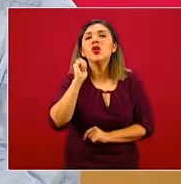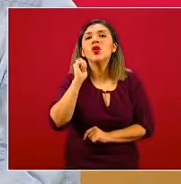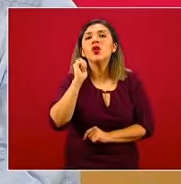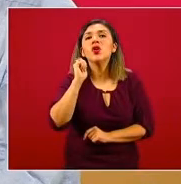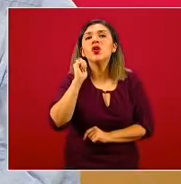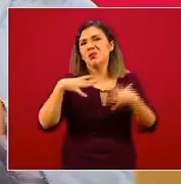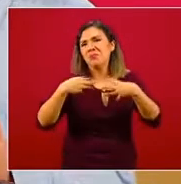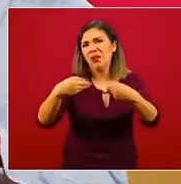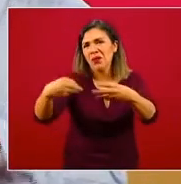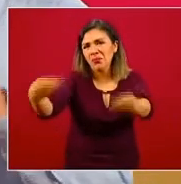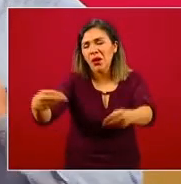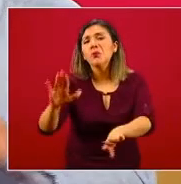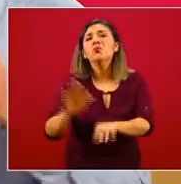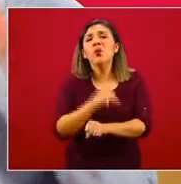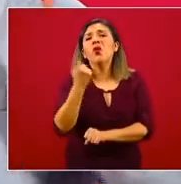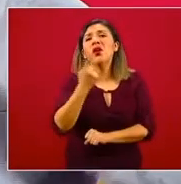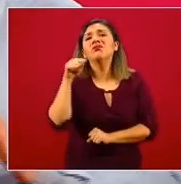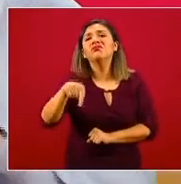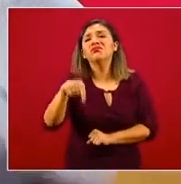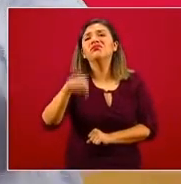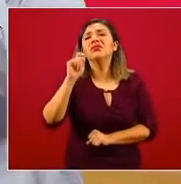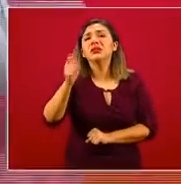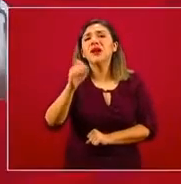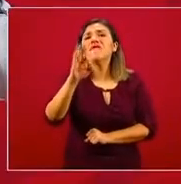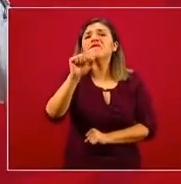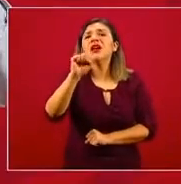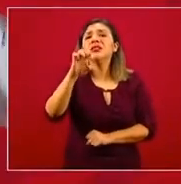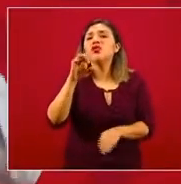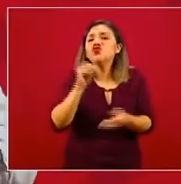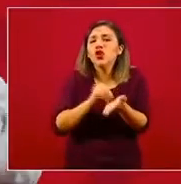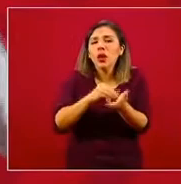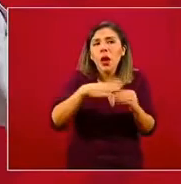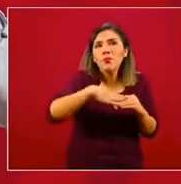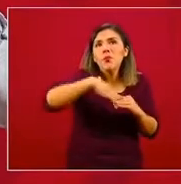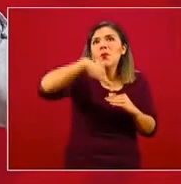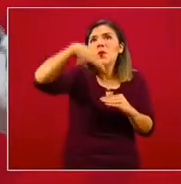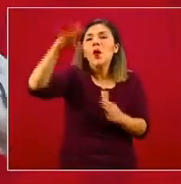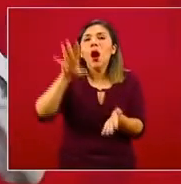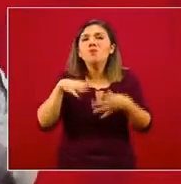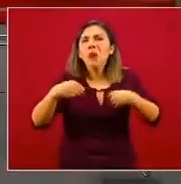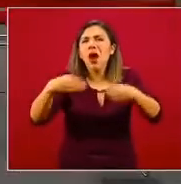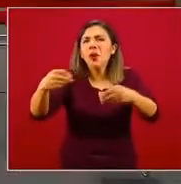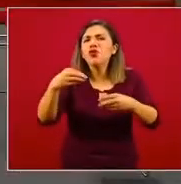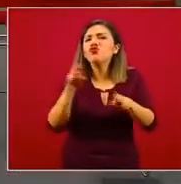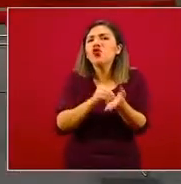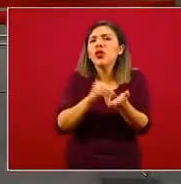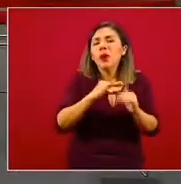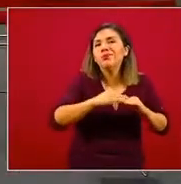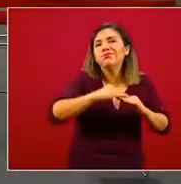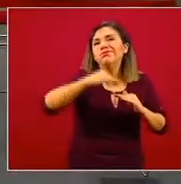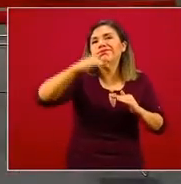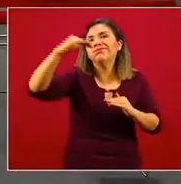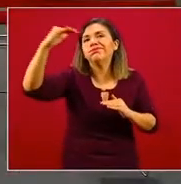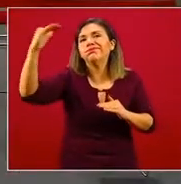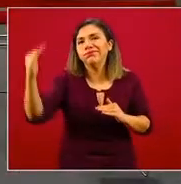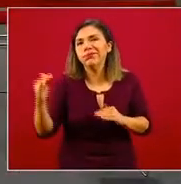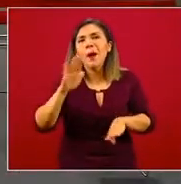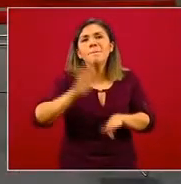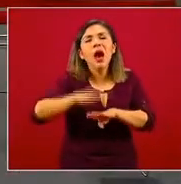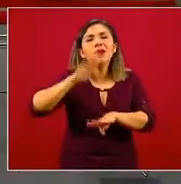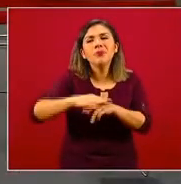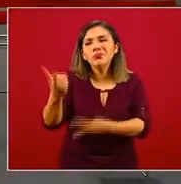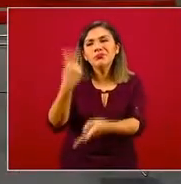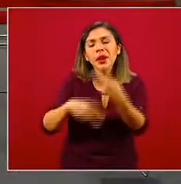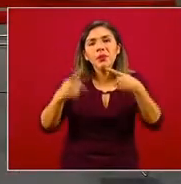red stoplight means that there's a higher risk of transmission because the epidemic curve is showing